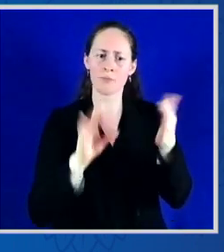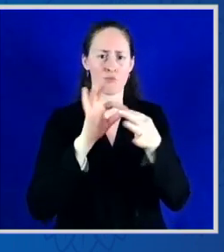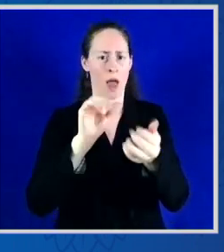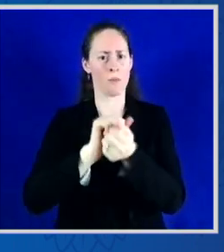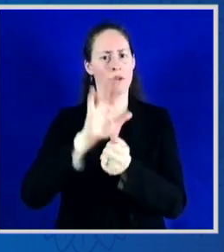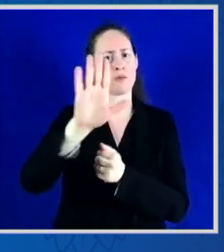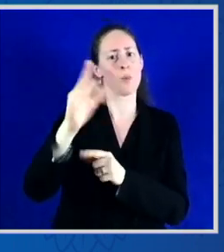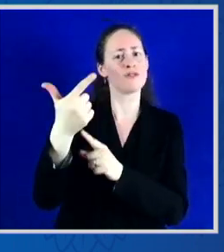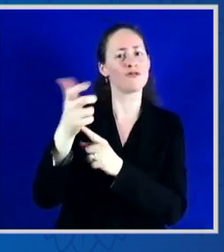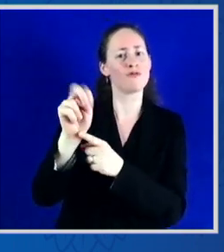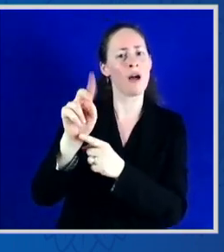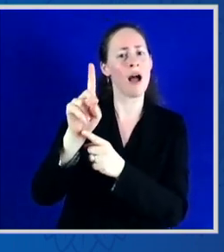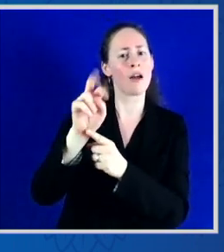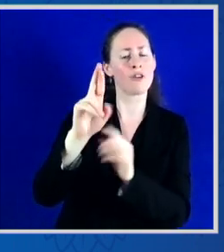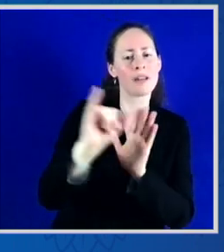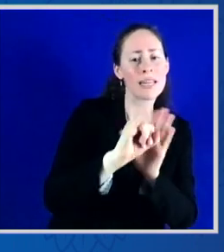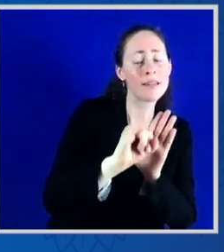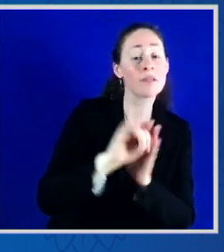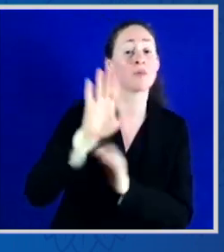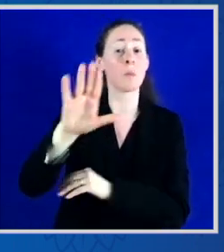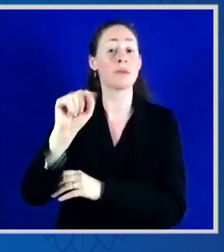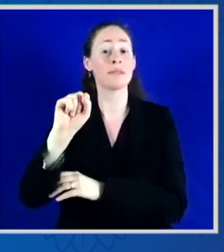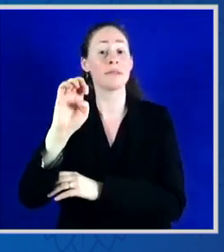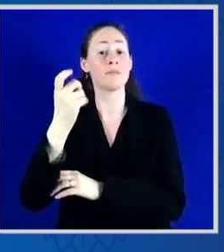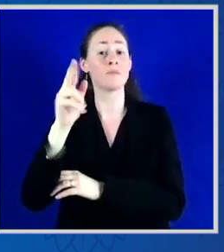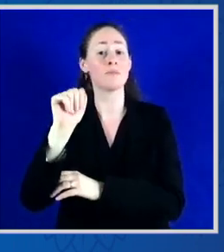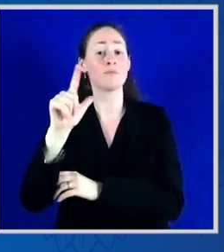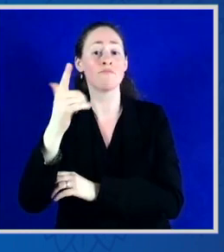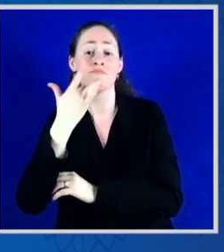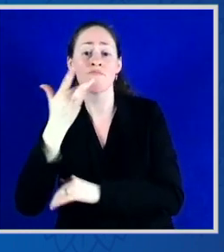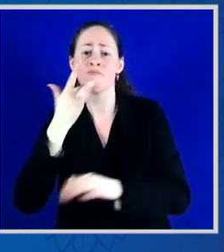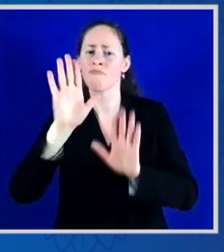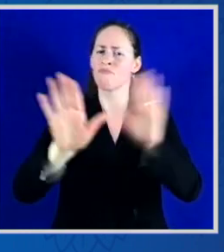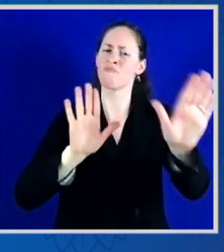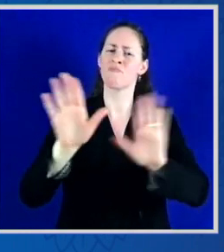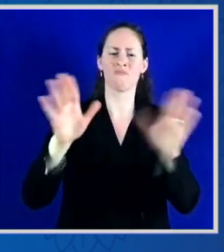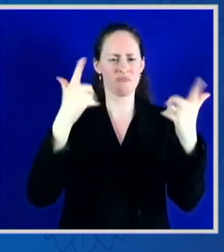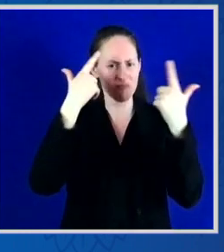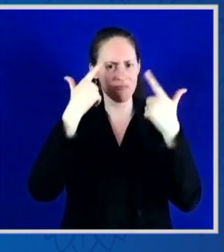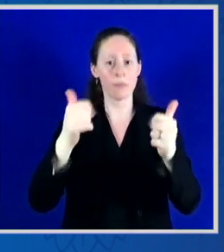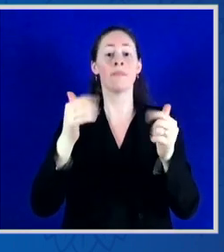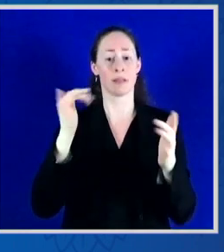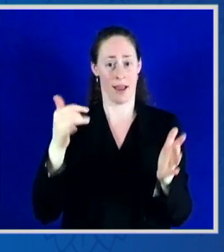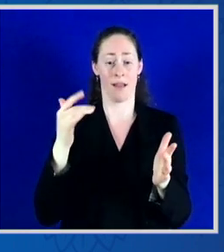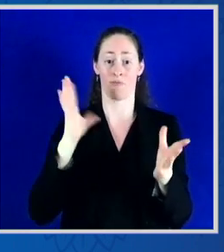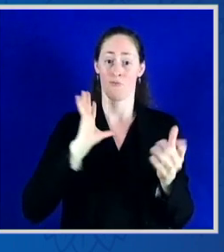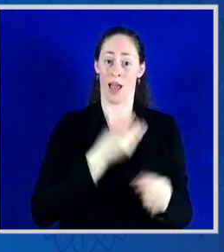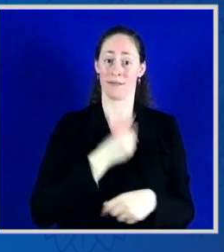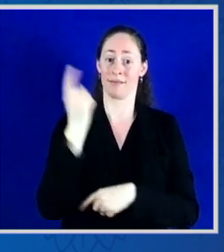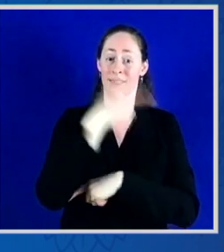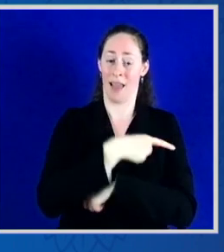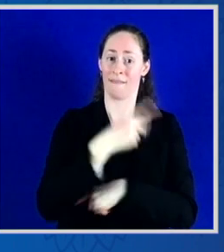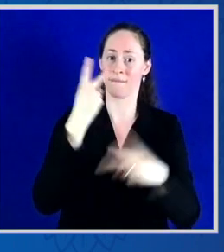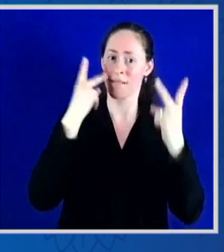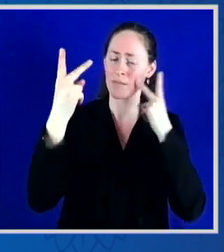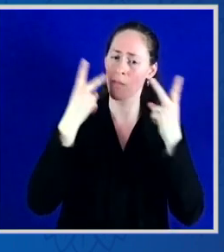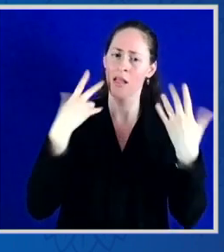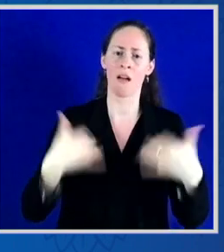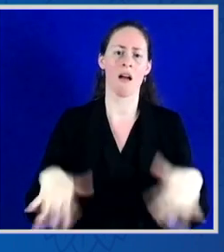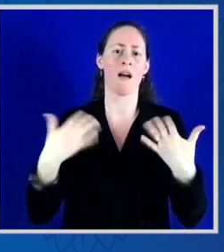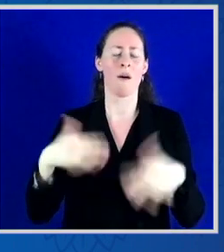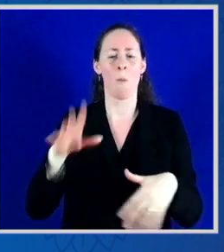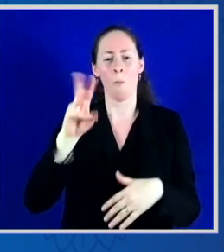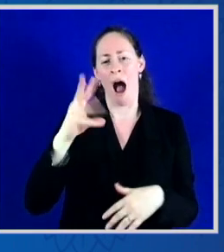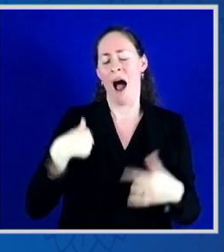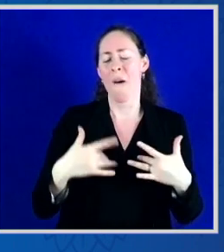the Transgender Day of Visibility. I just can't stop smiling. Finally, to hear President Biden say,